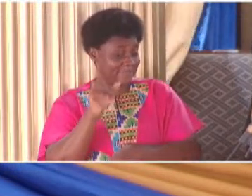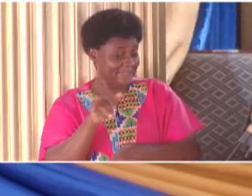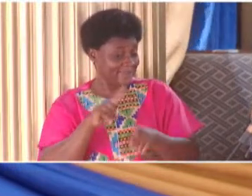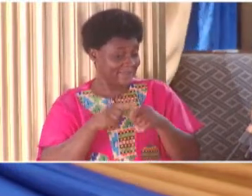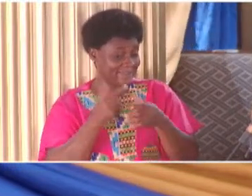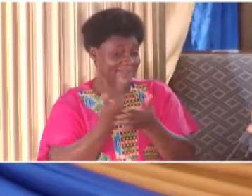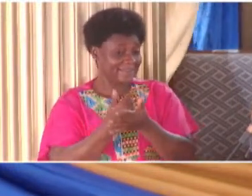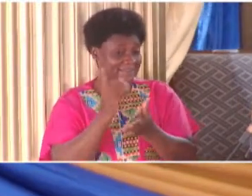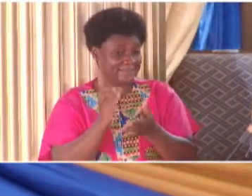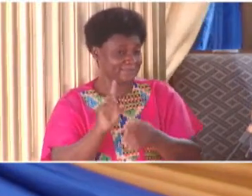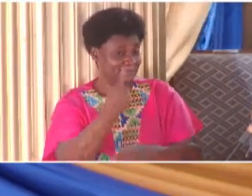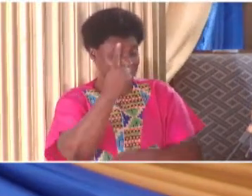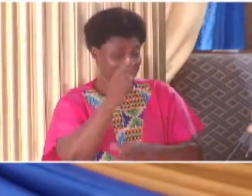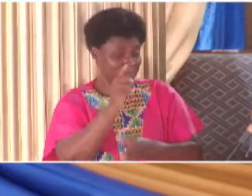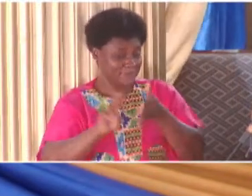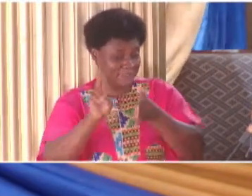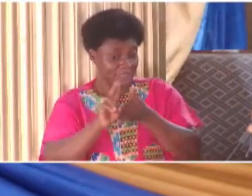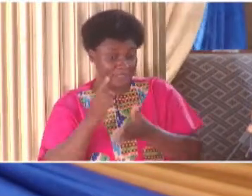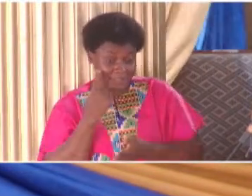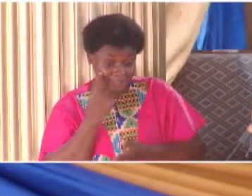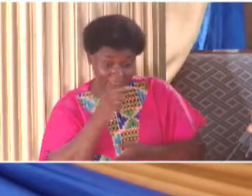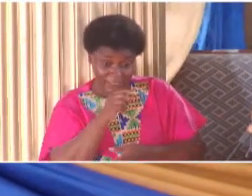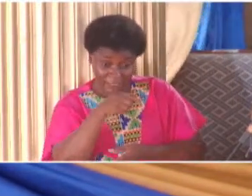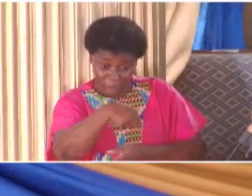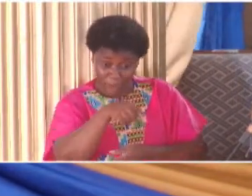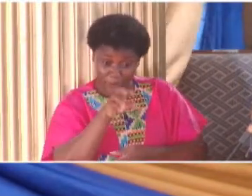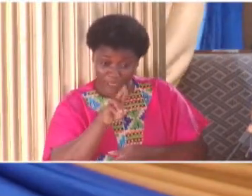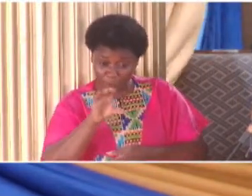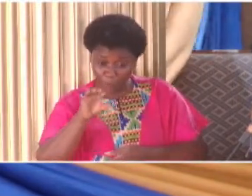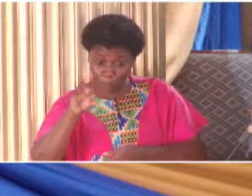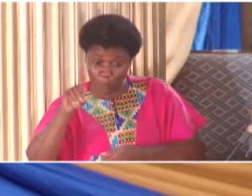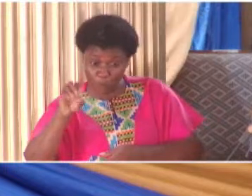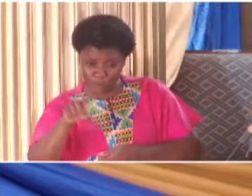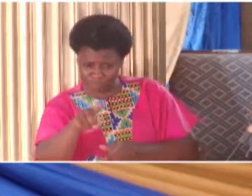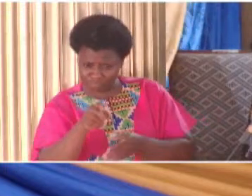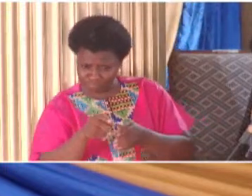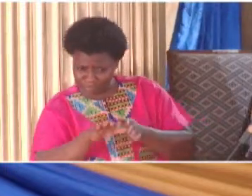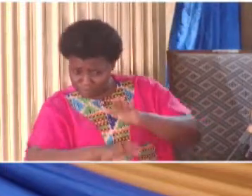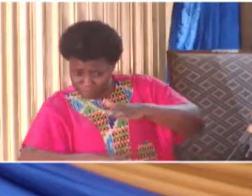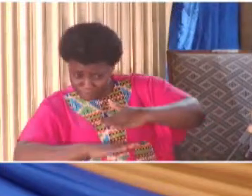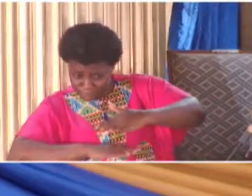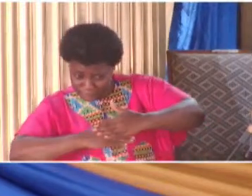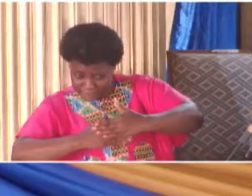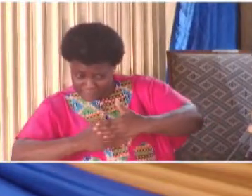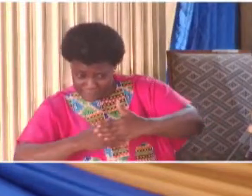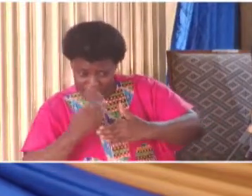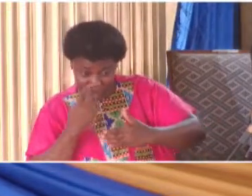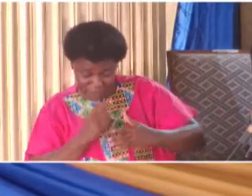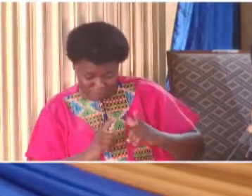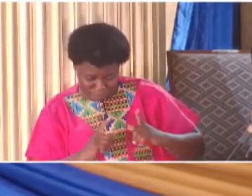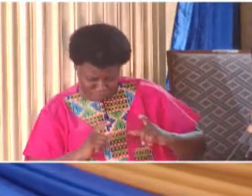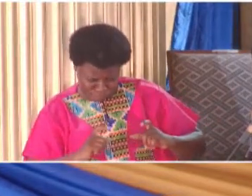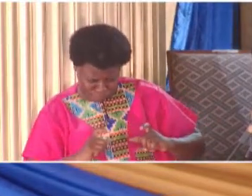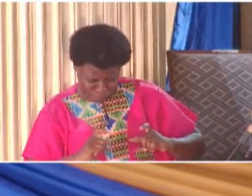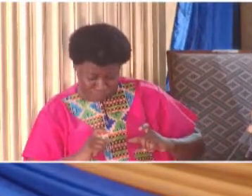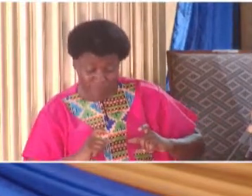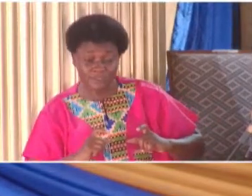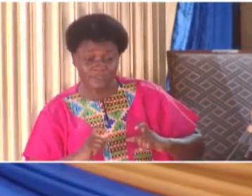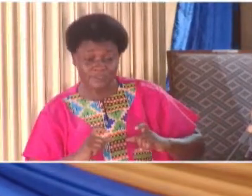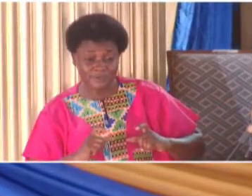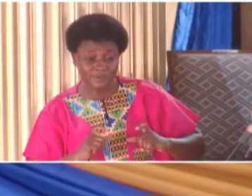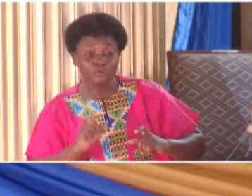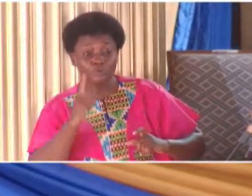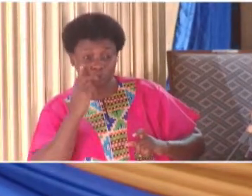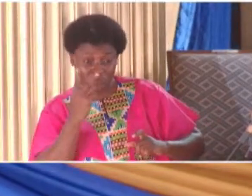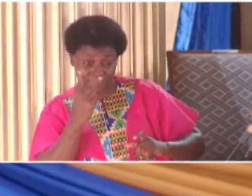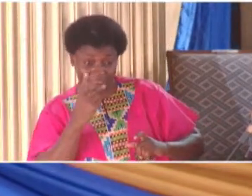university. There's a QR code at the bottom of that page. Please take a moment to scan the QR code. You would